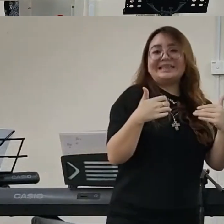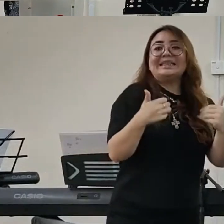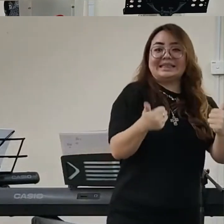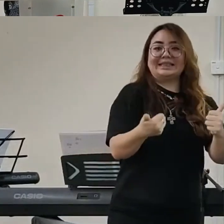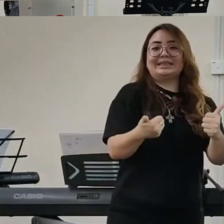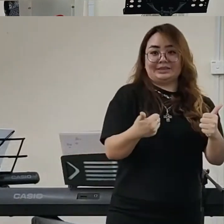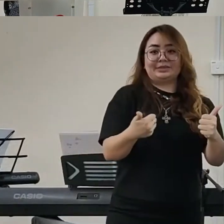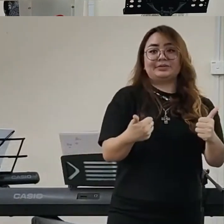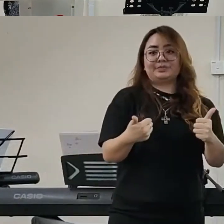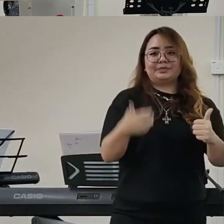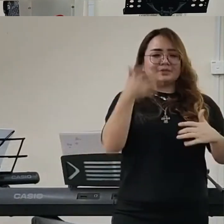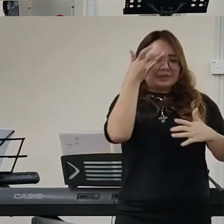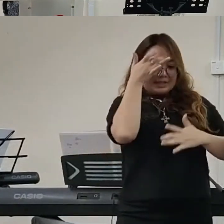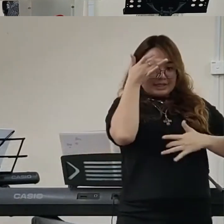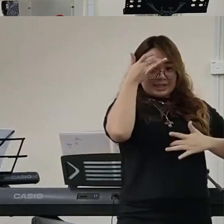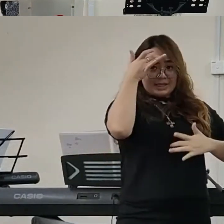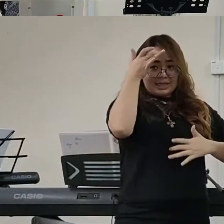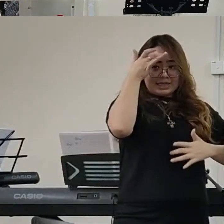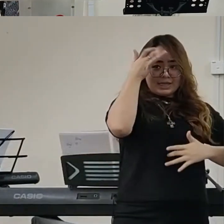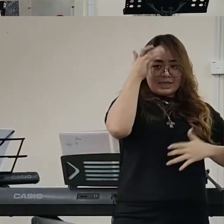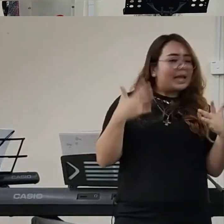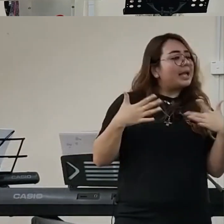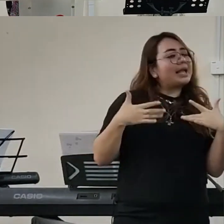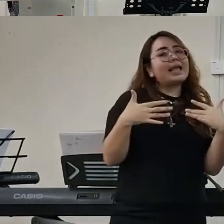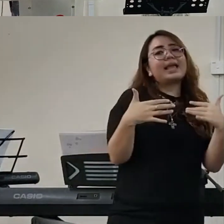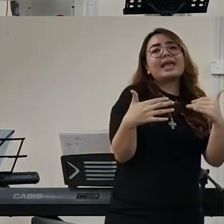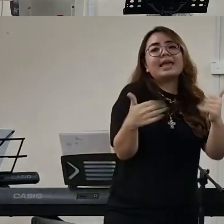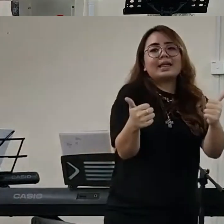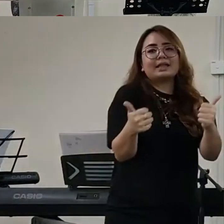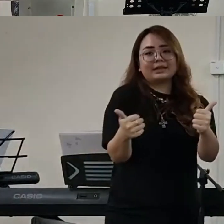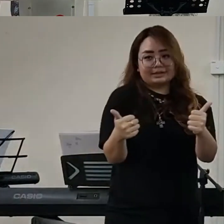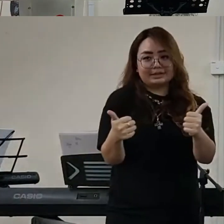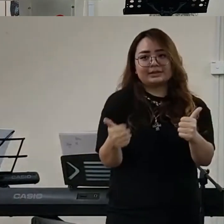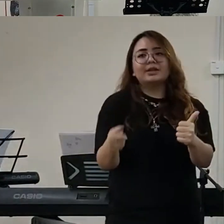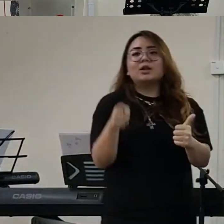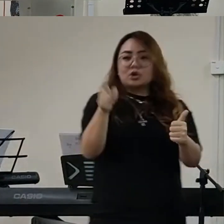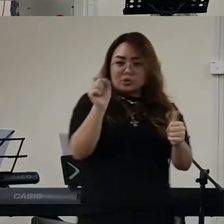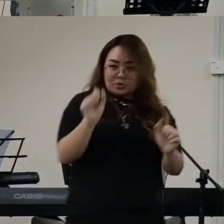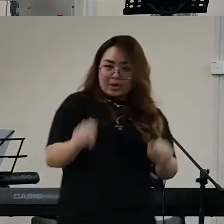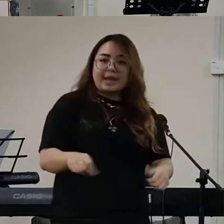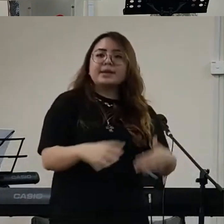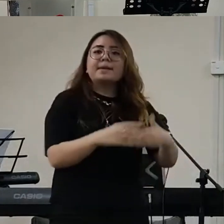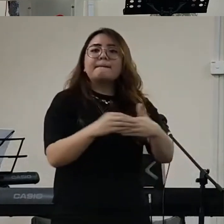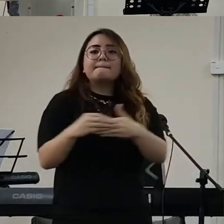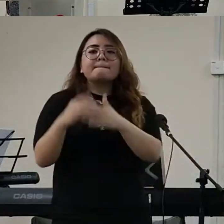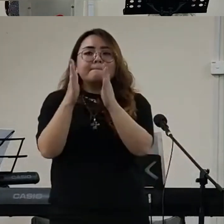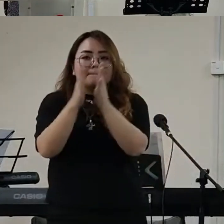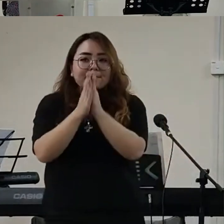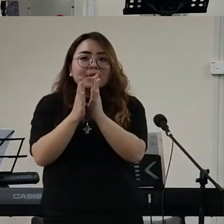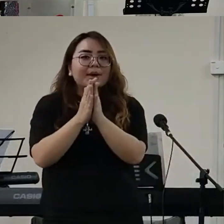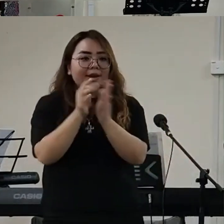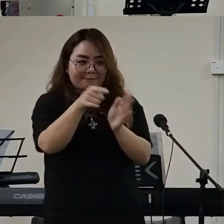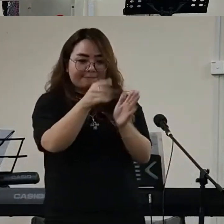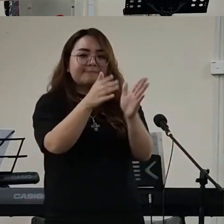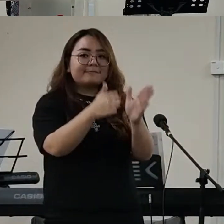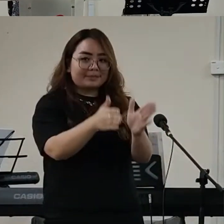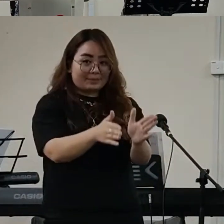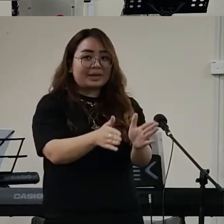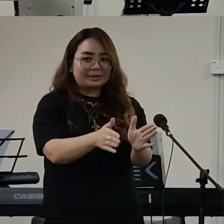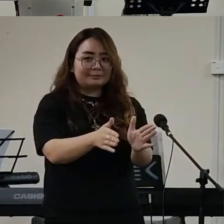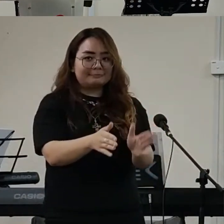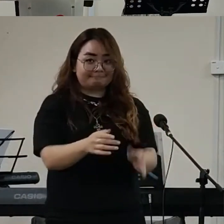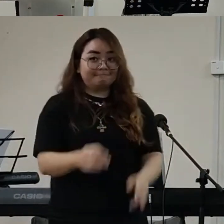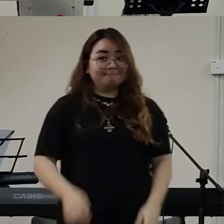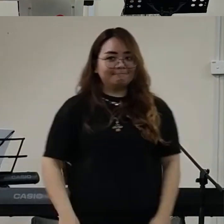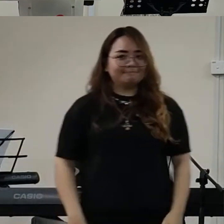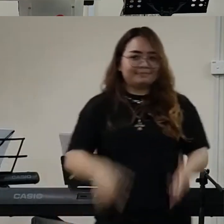to the sick and binding up the sheep. Binding means bandage up. It can be physically, it can be spiritually, it can be emotionally,